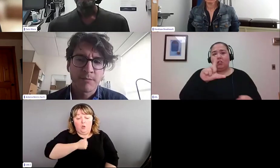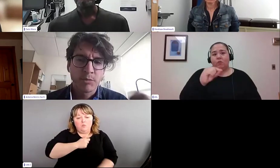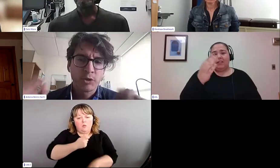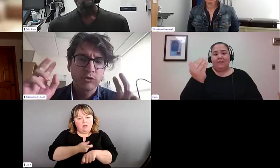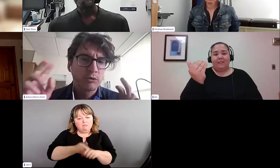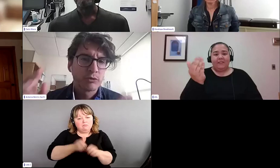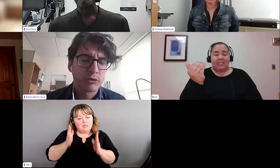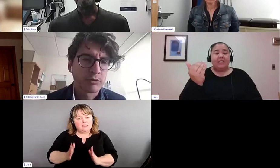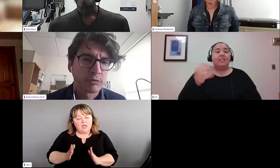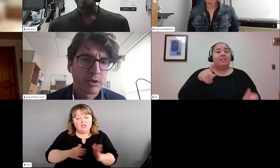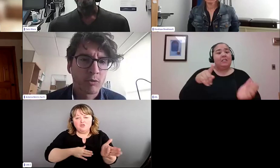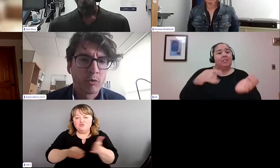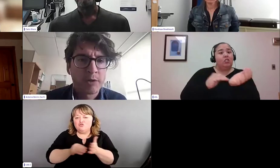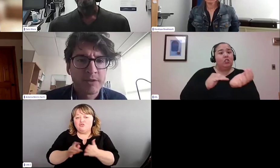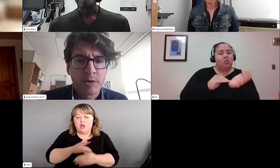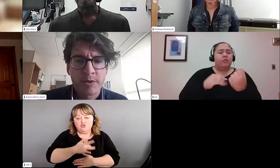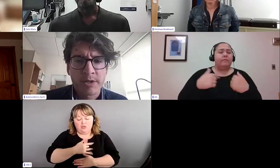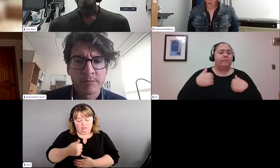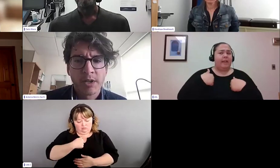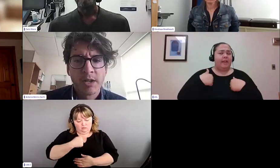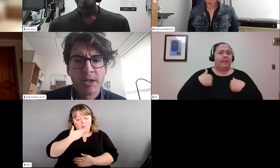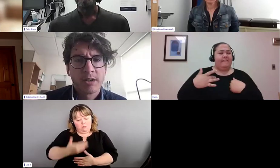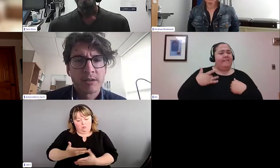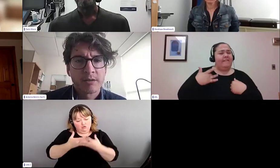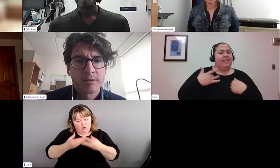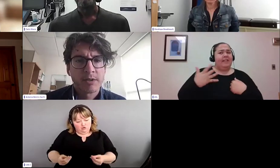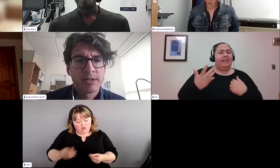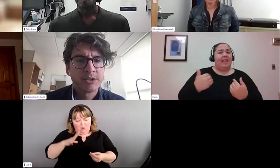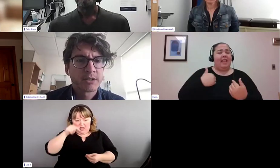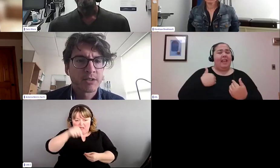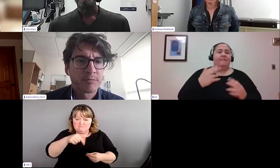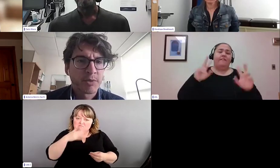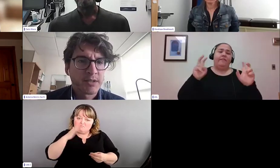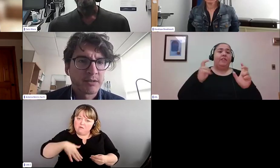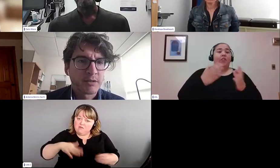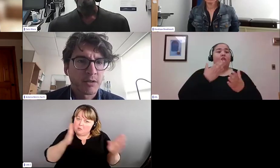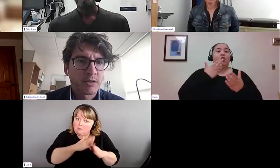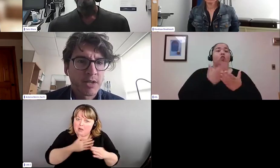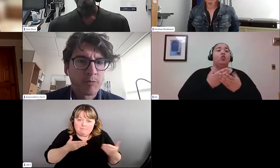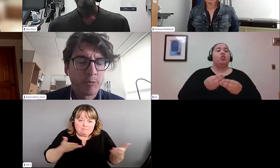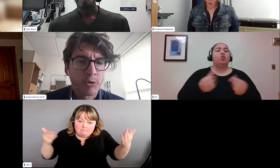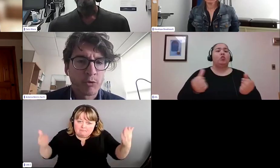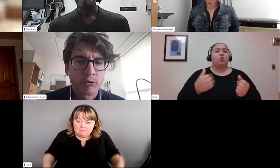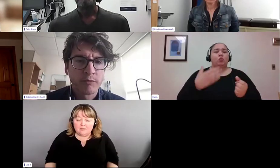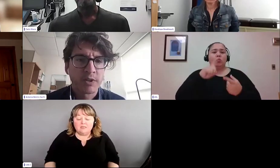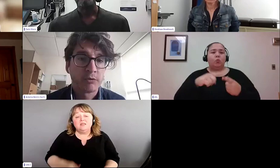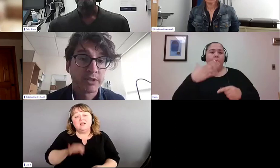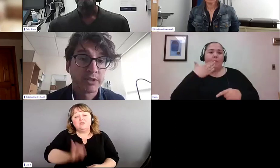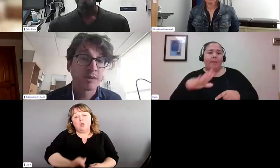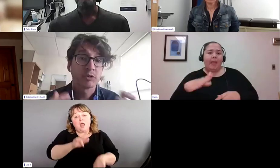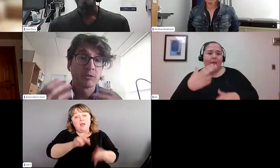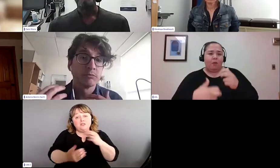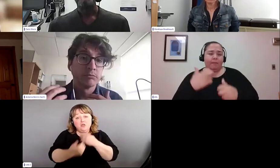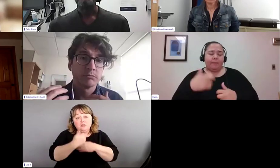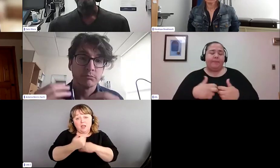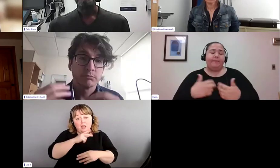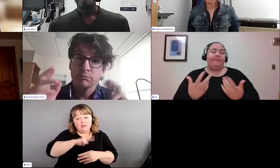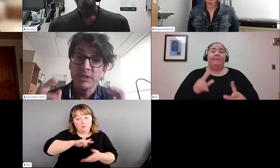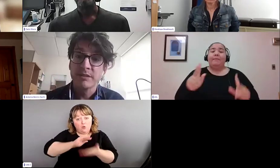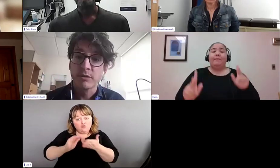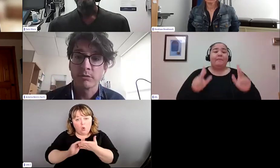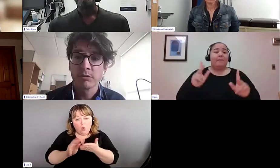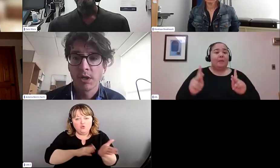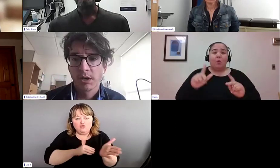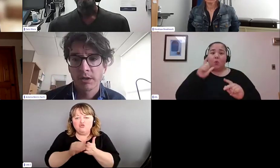As a doctor, I often had the feeling of being the good solution to a bad problem. The people who came to